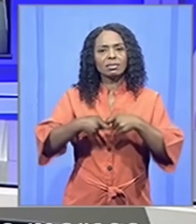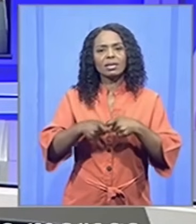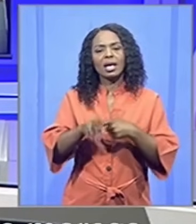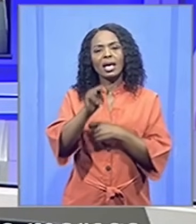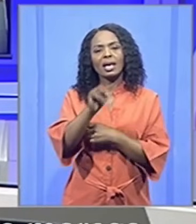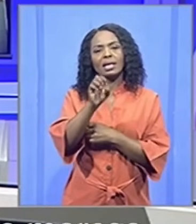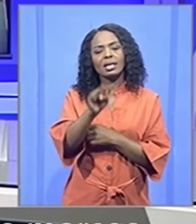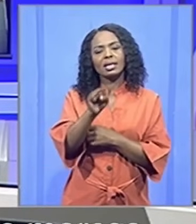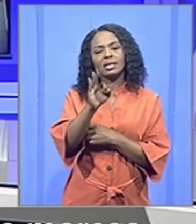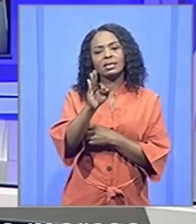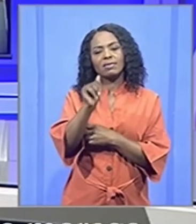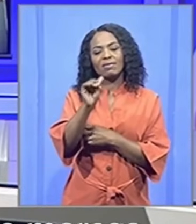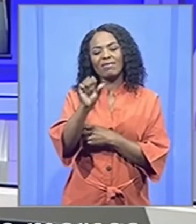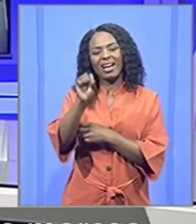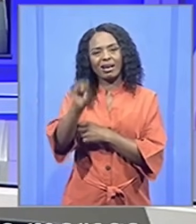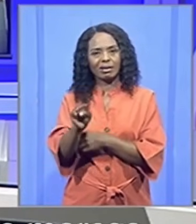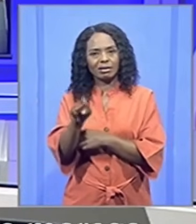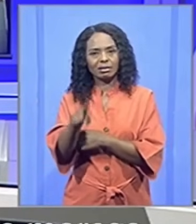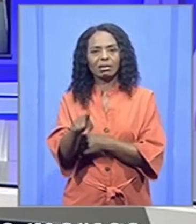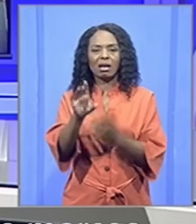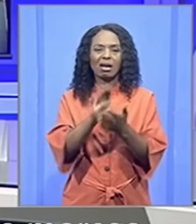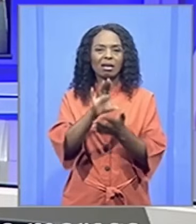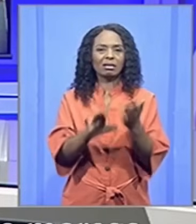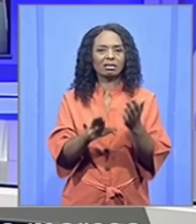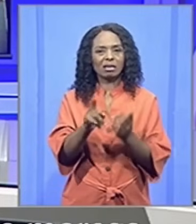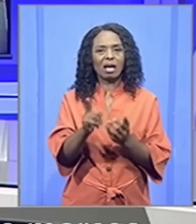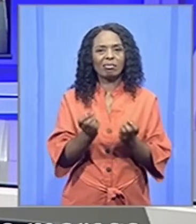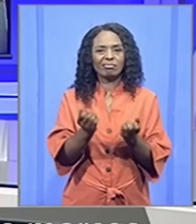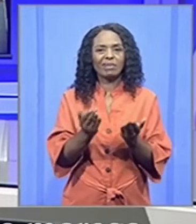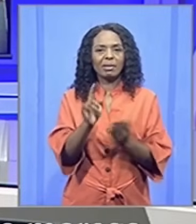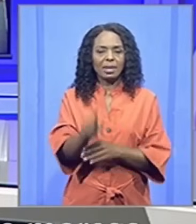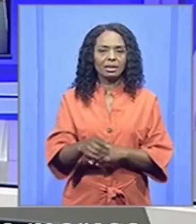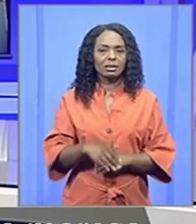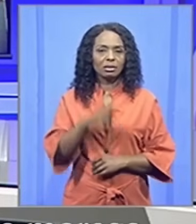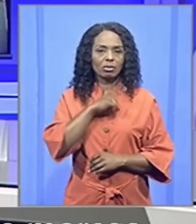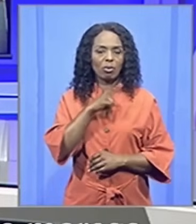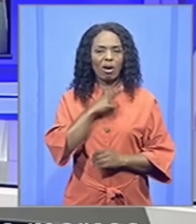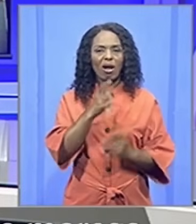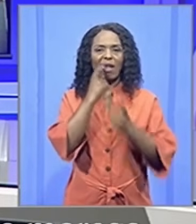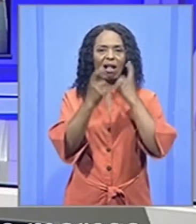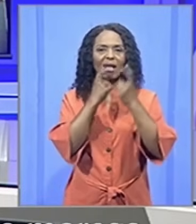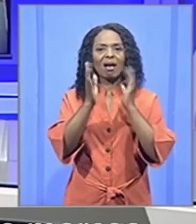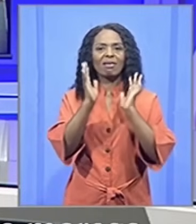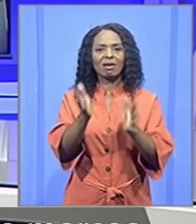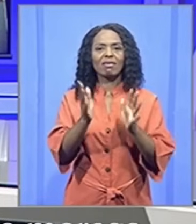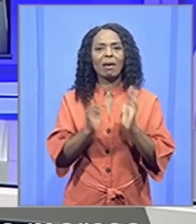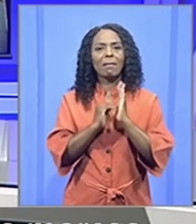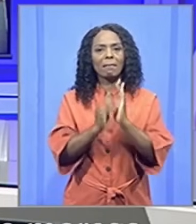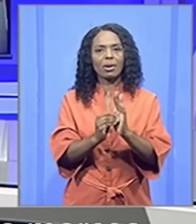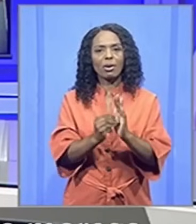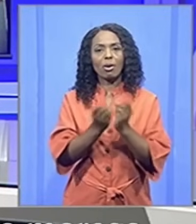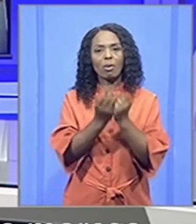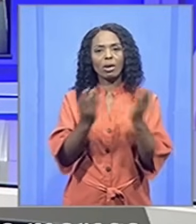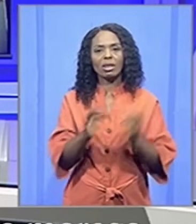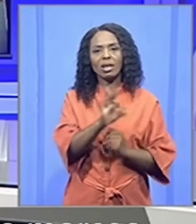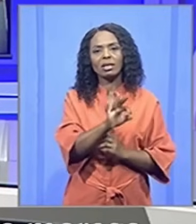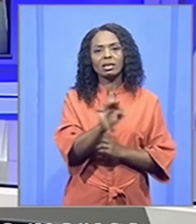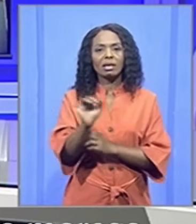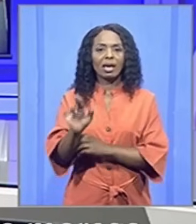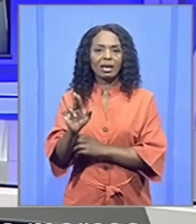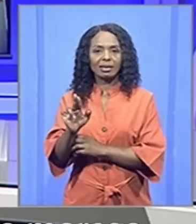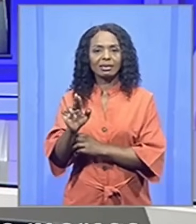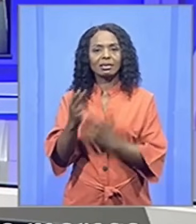National Student Financial Scheme se phumulwe. Se se latela dipego tša gore diranta tše dimilione tše 38